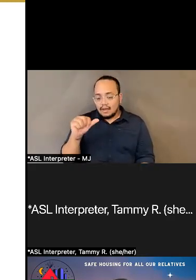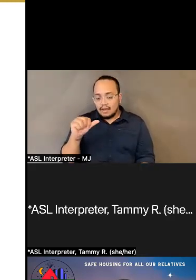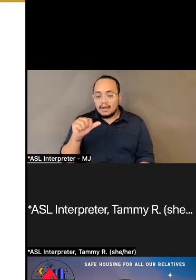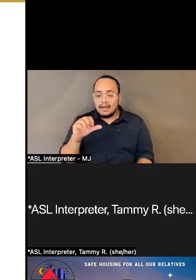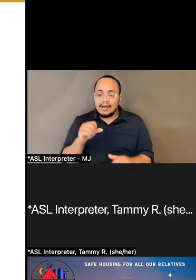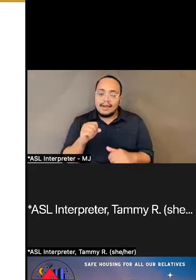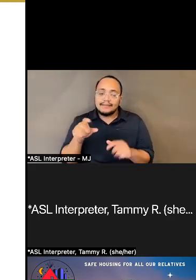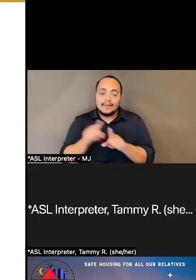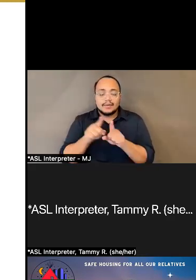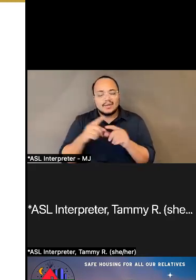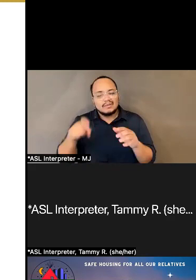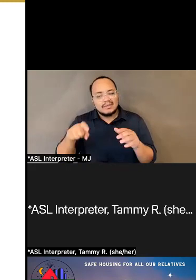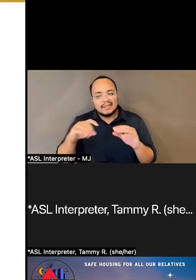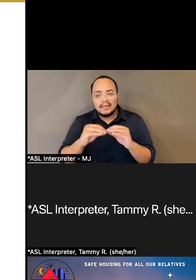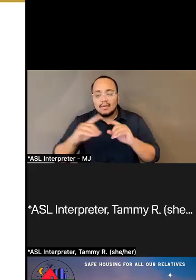changes.